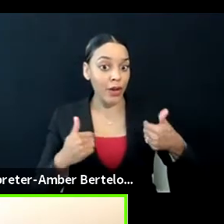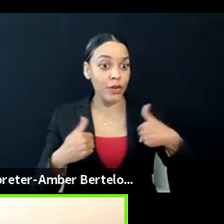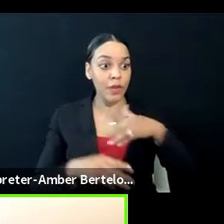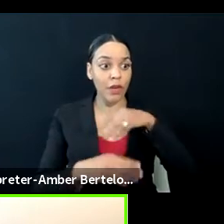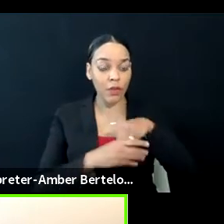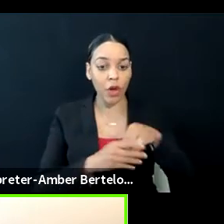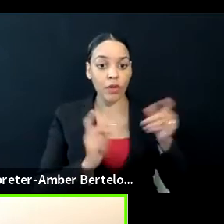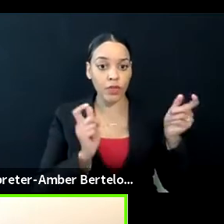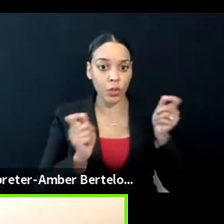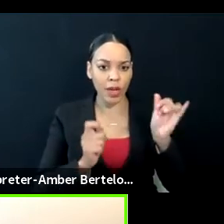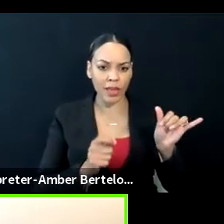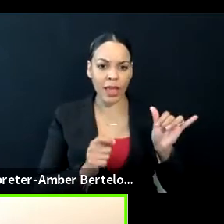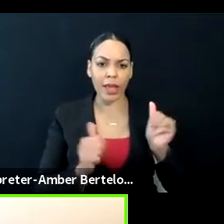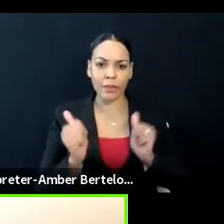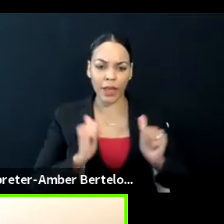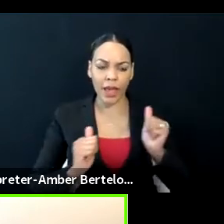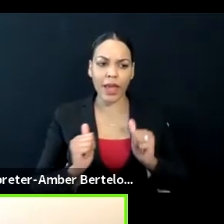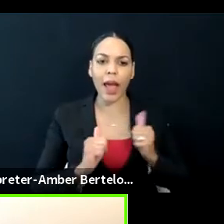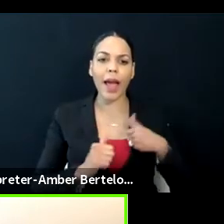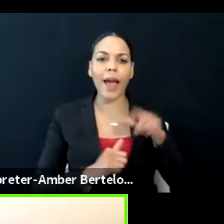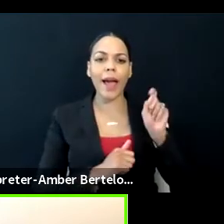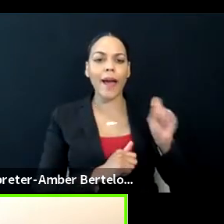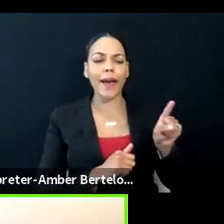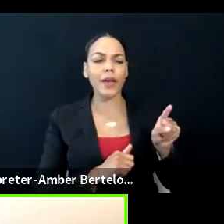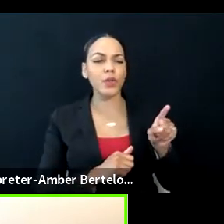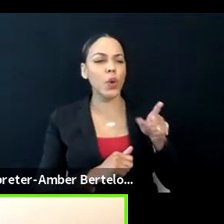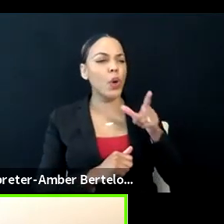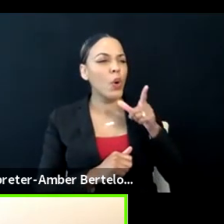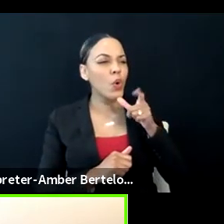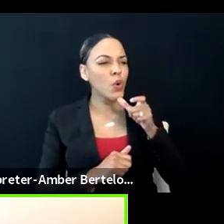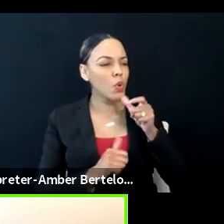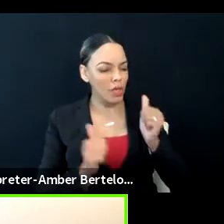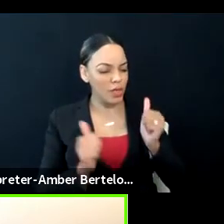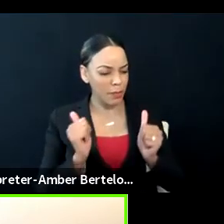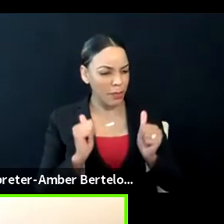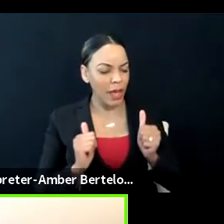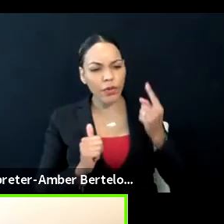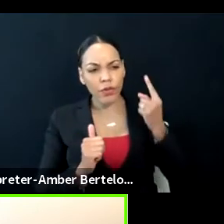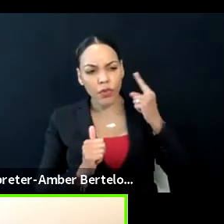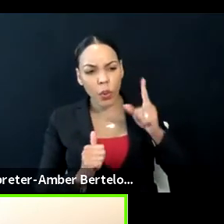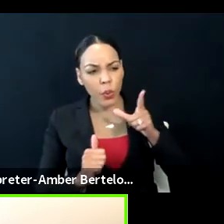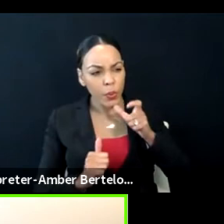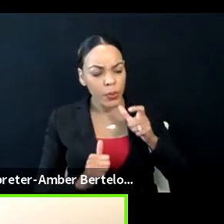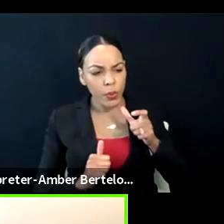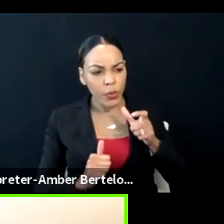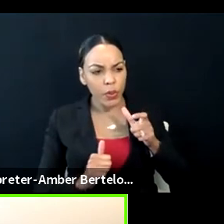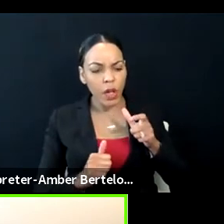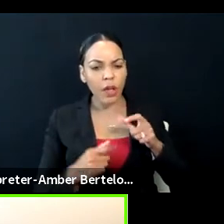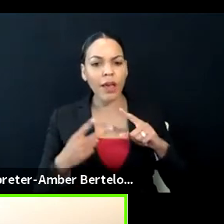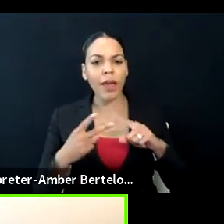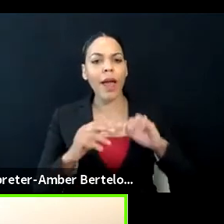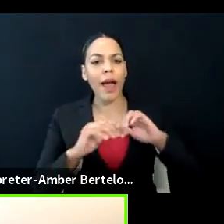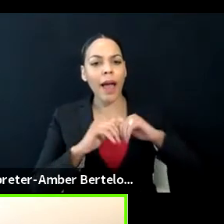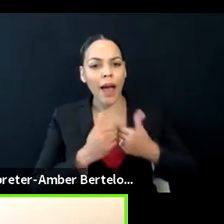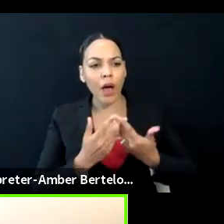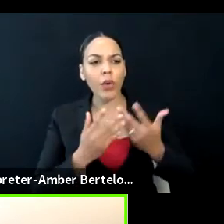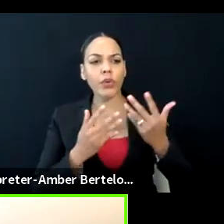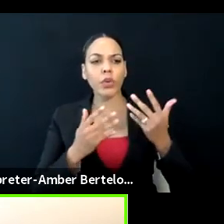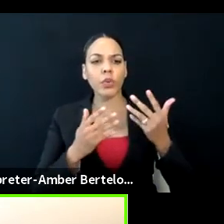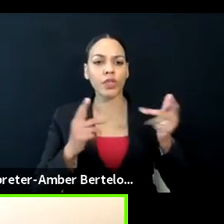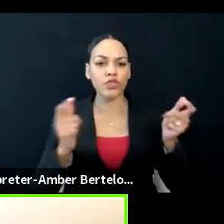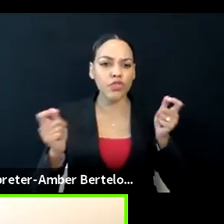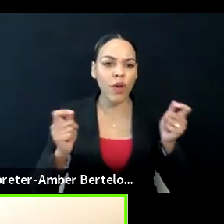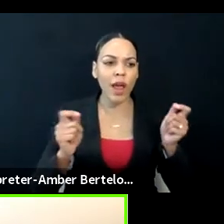asked, you know, one of the questions is like, who is this play for? And how do we do it in a way that